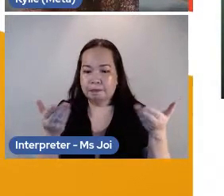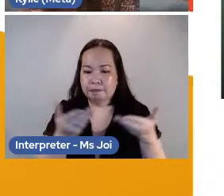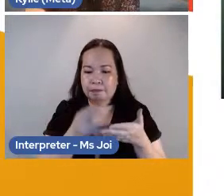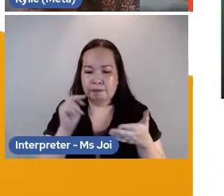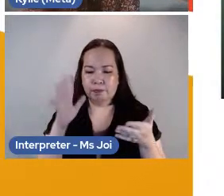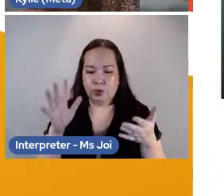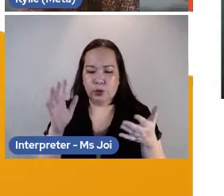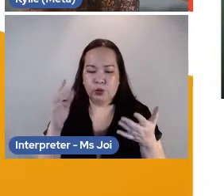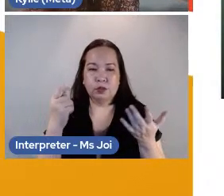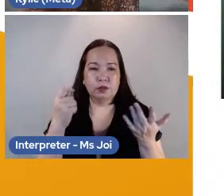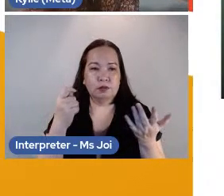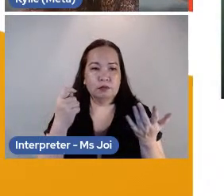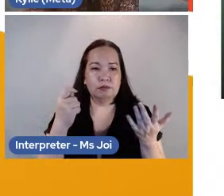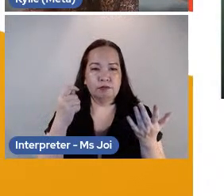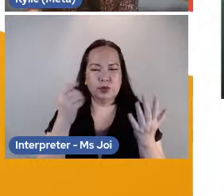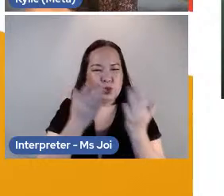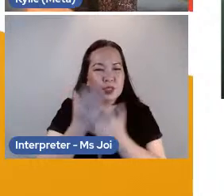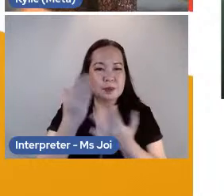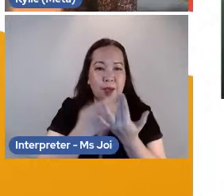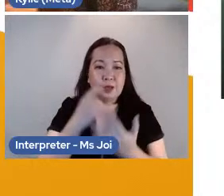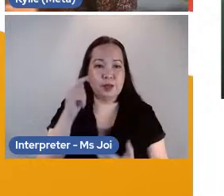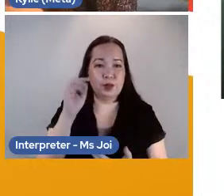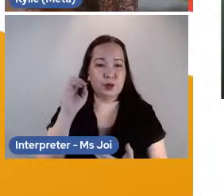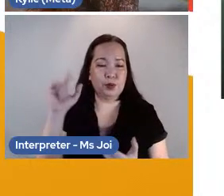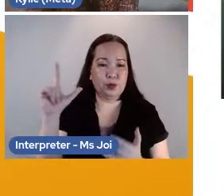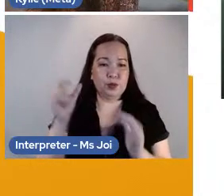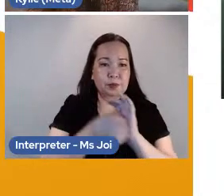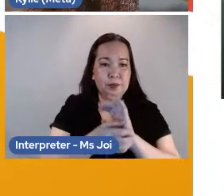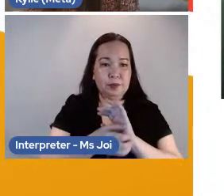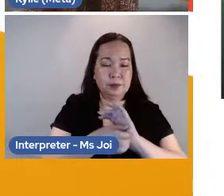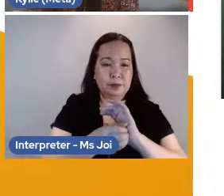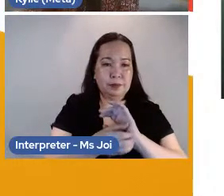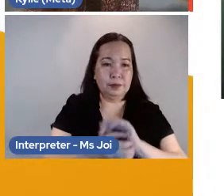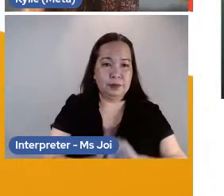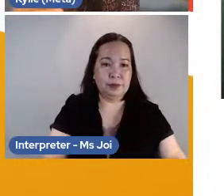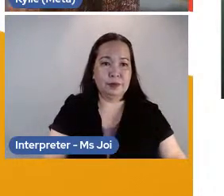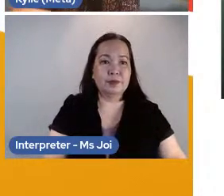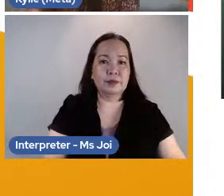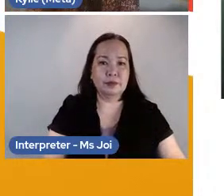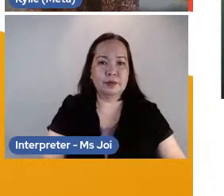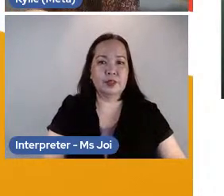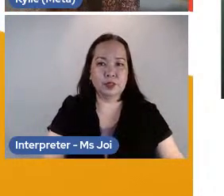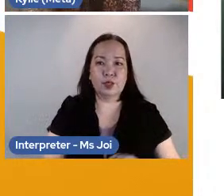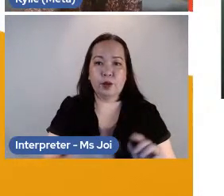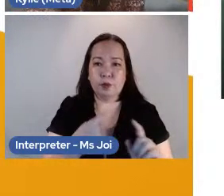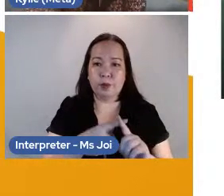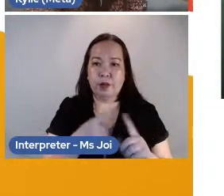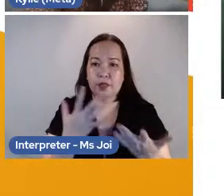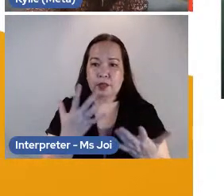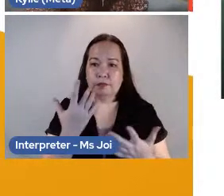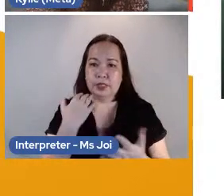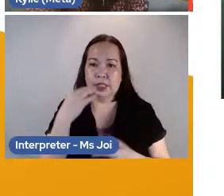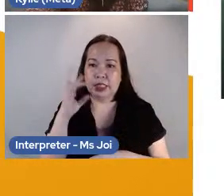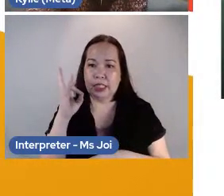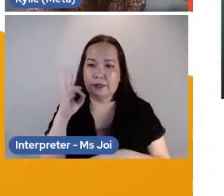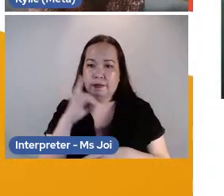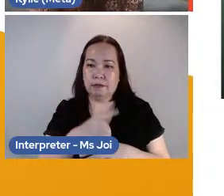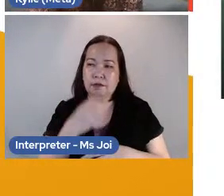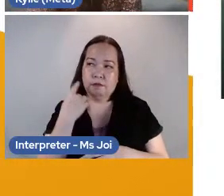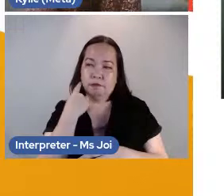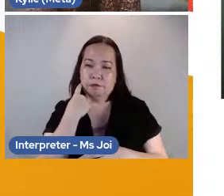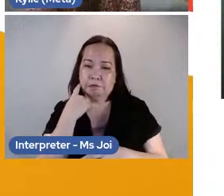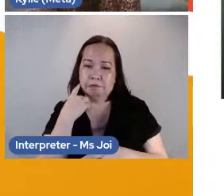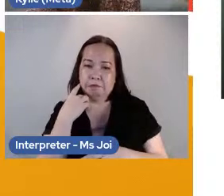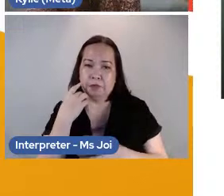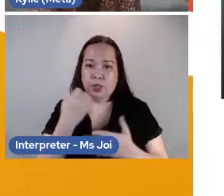you'll be able to get a snapshot of recent spend, so spend in the last 7 days, in this case 39,000 pesos. And